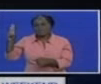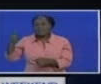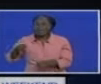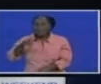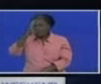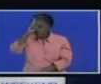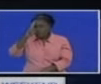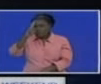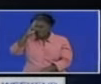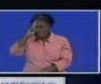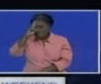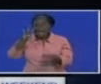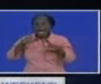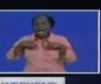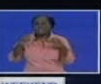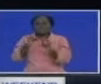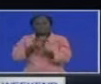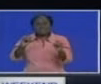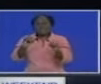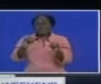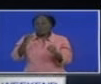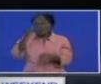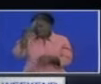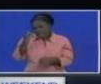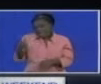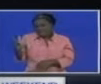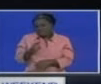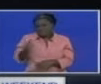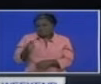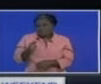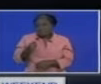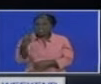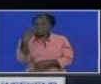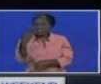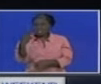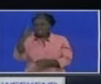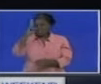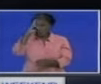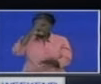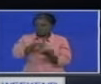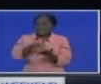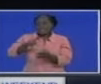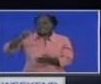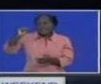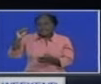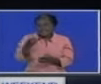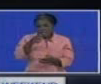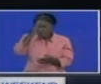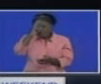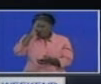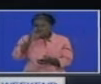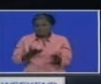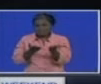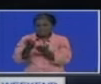have refuted reports that armed militia are holding three police camps in Turkana. The Kenya Police Service and the administration